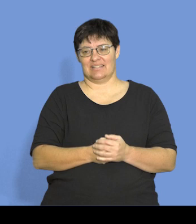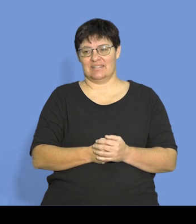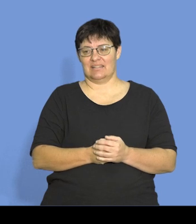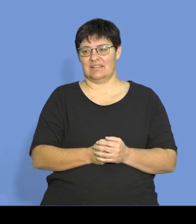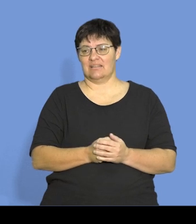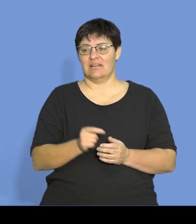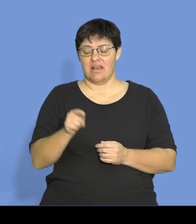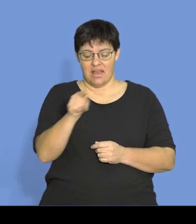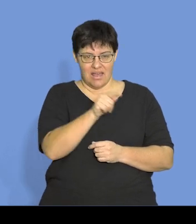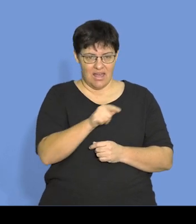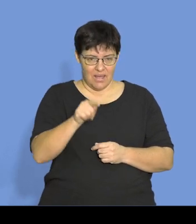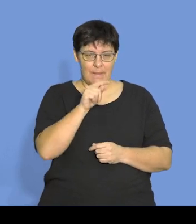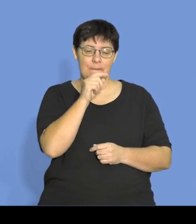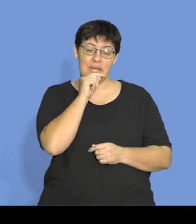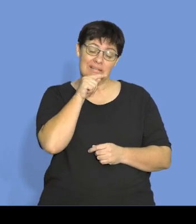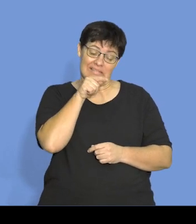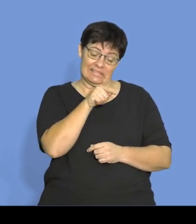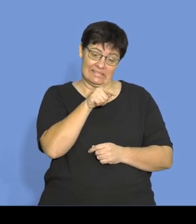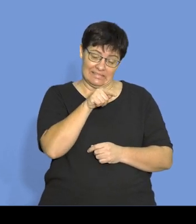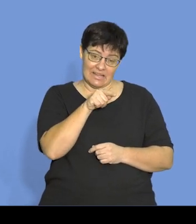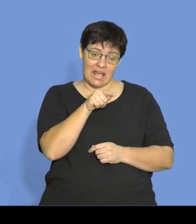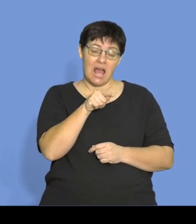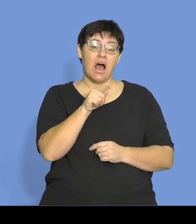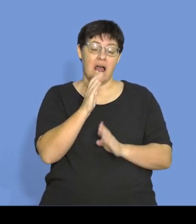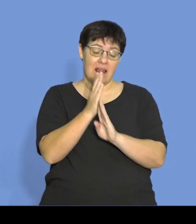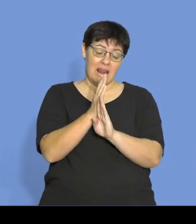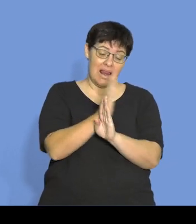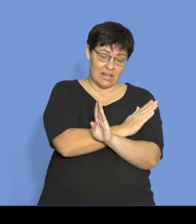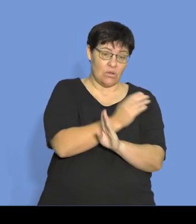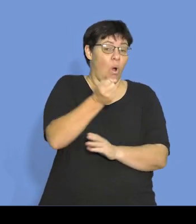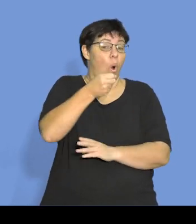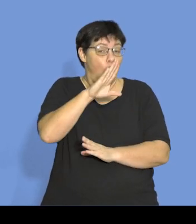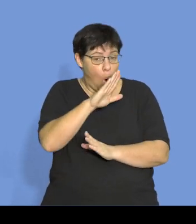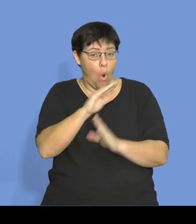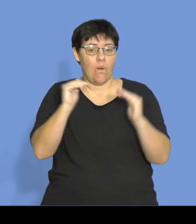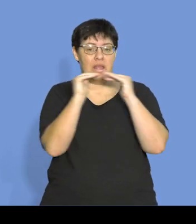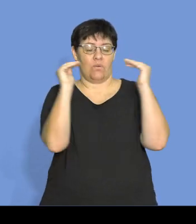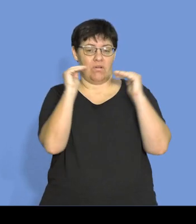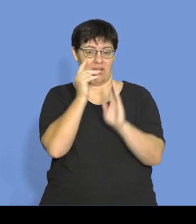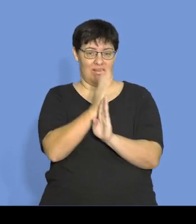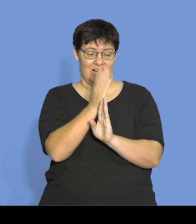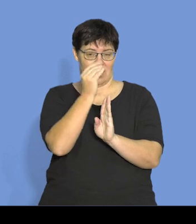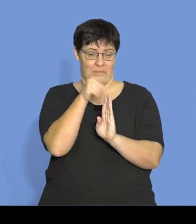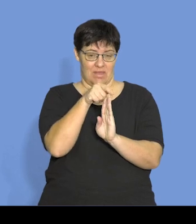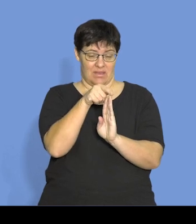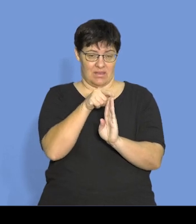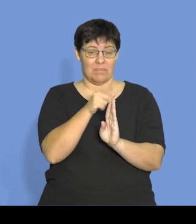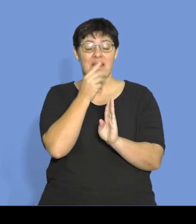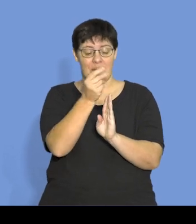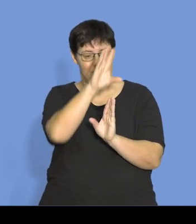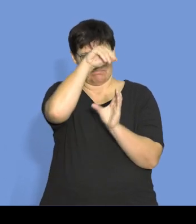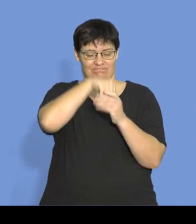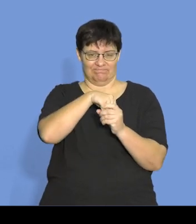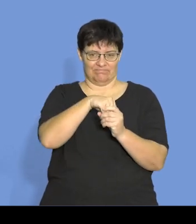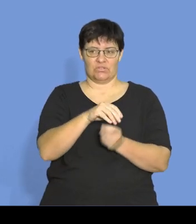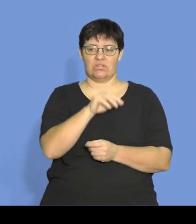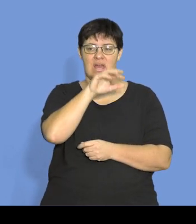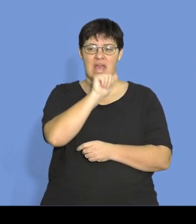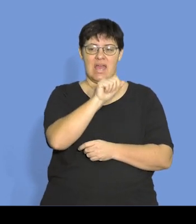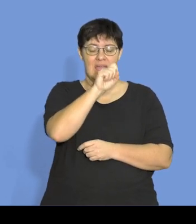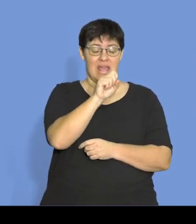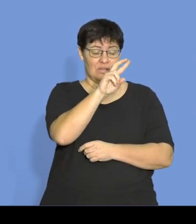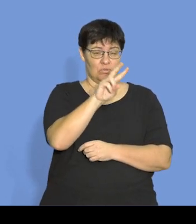will mean or equal to. So the first one reads as ax squared